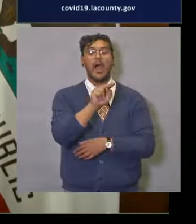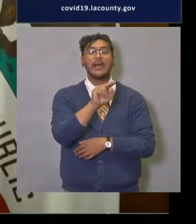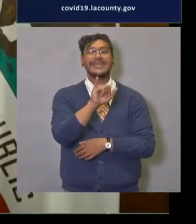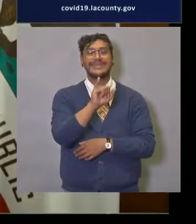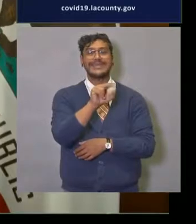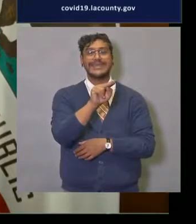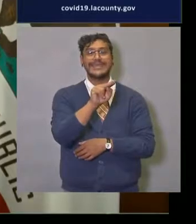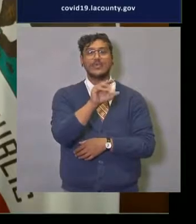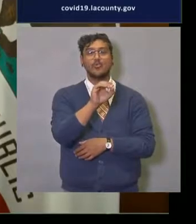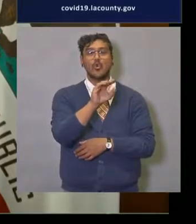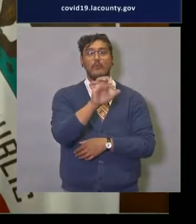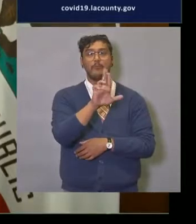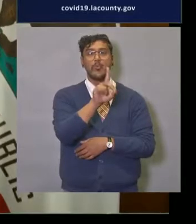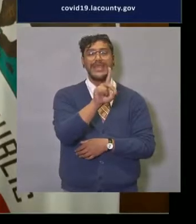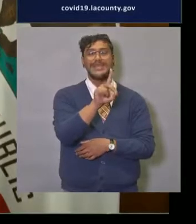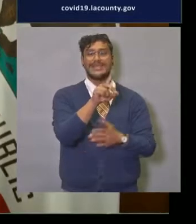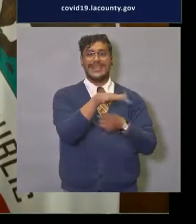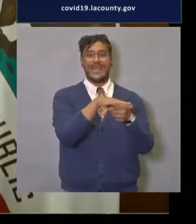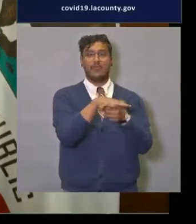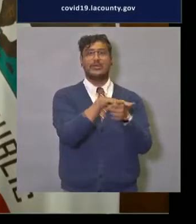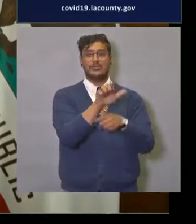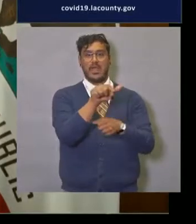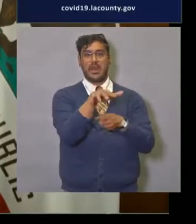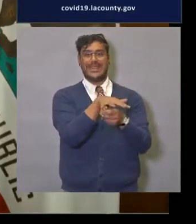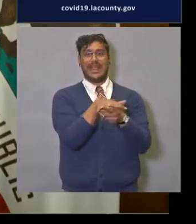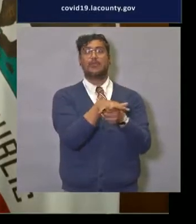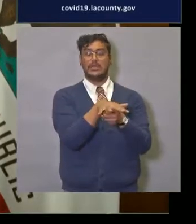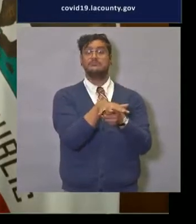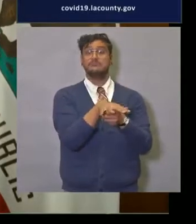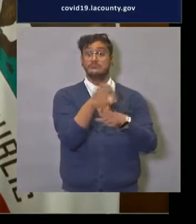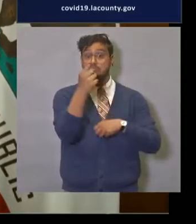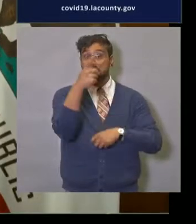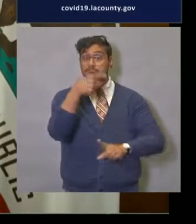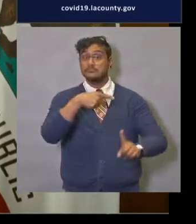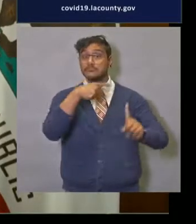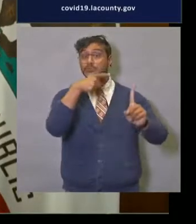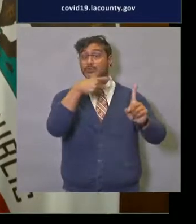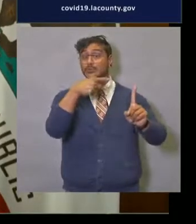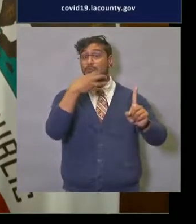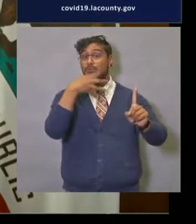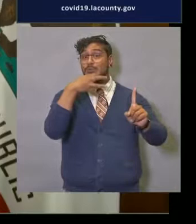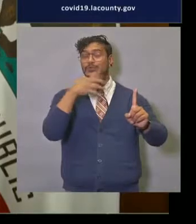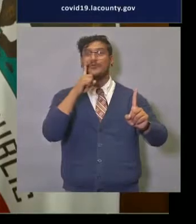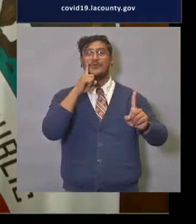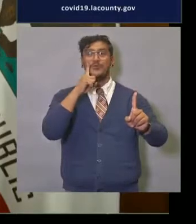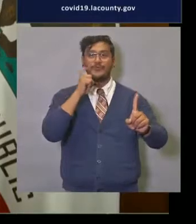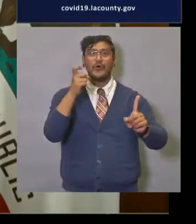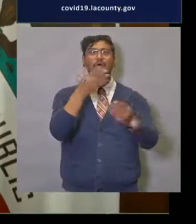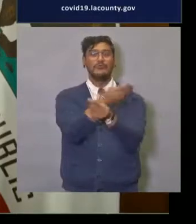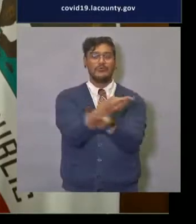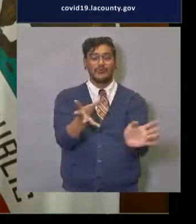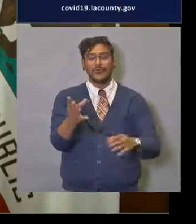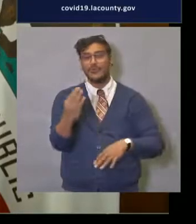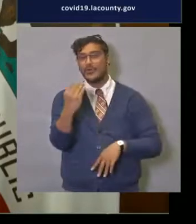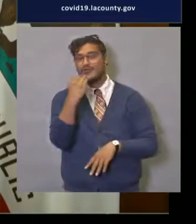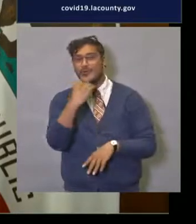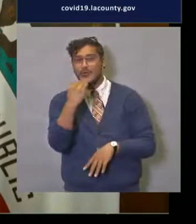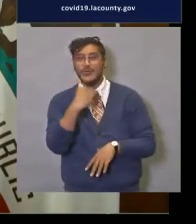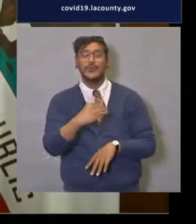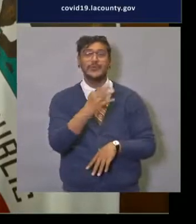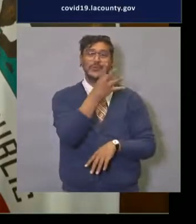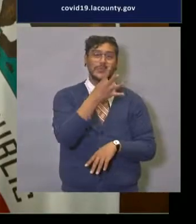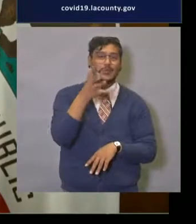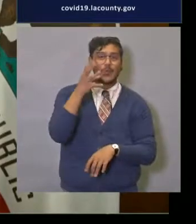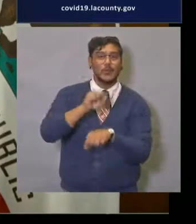County. While there is a light at the end of the tunnel with the administration of the vaccine for food and agricultural workers beginning on March